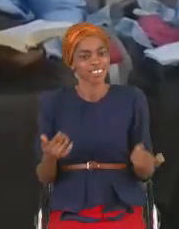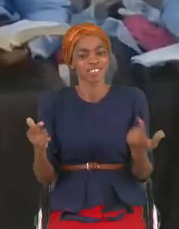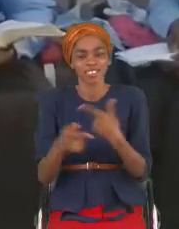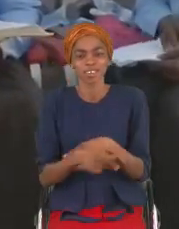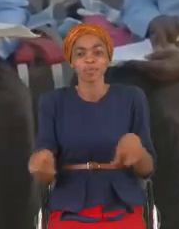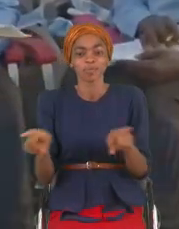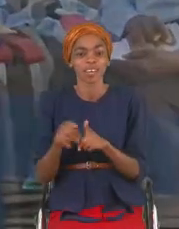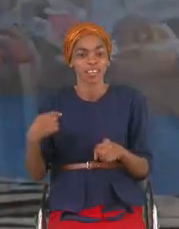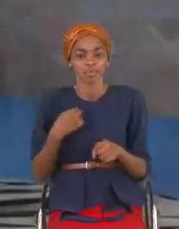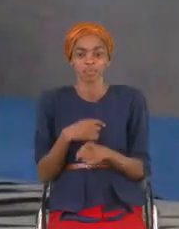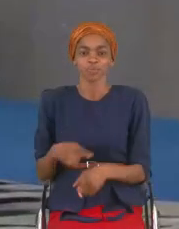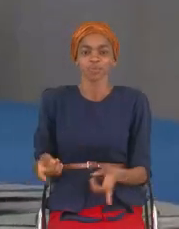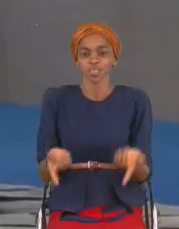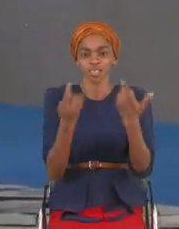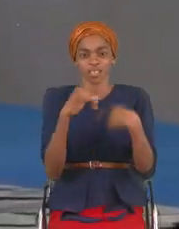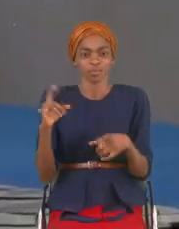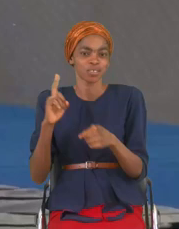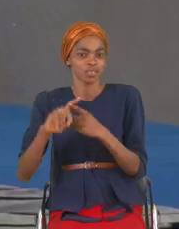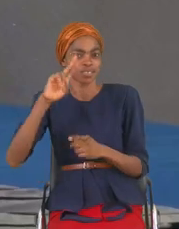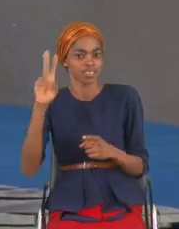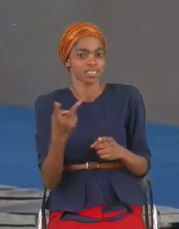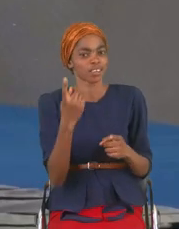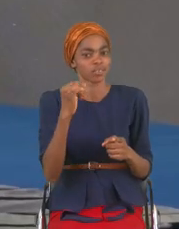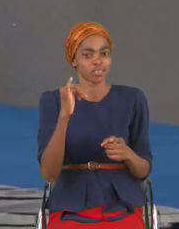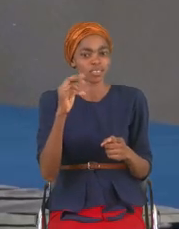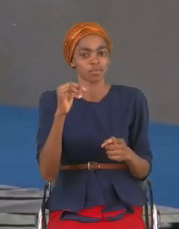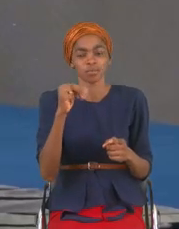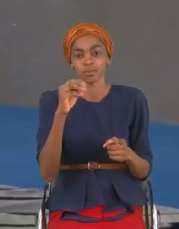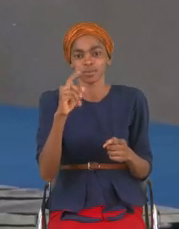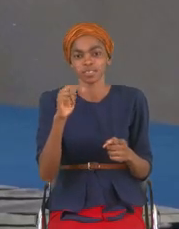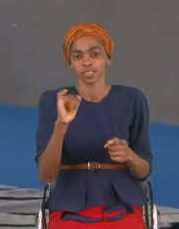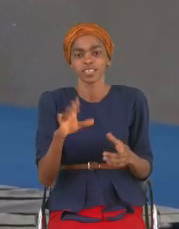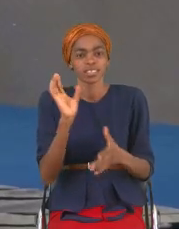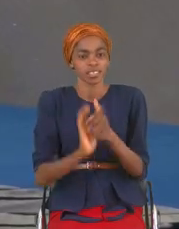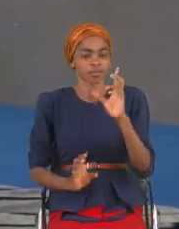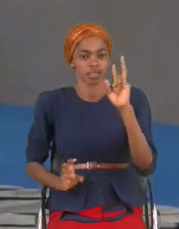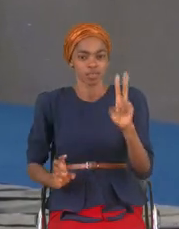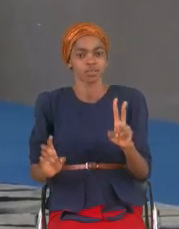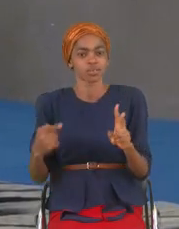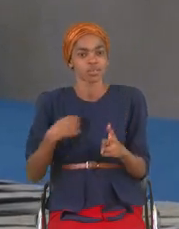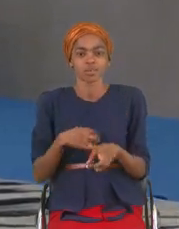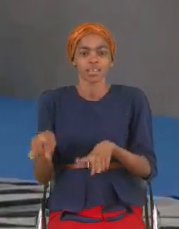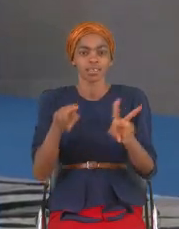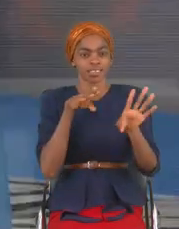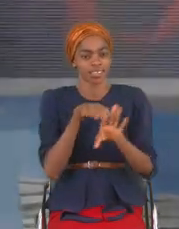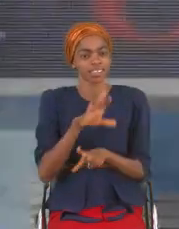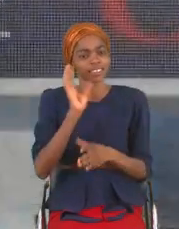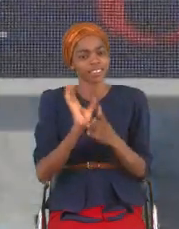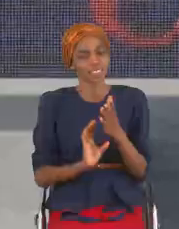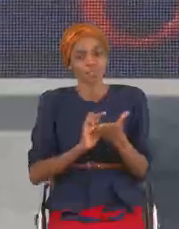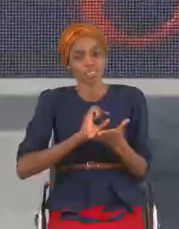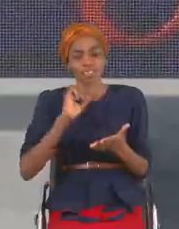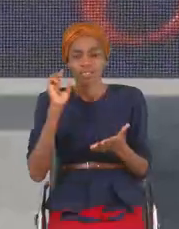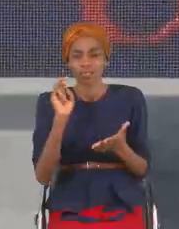we are coming to 2 Timothy chapter 2, we're looking at chapter 2 from verse